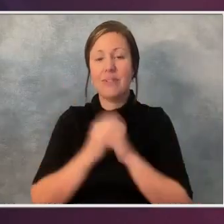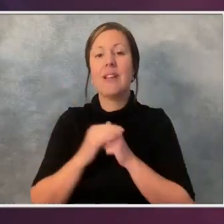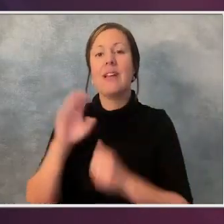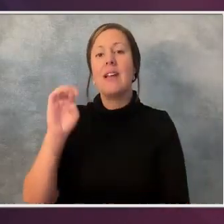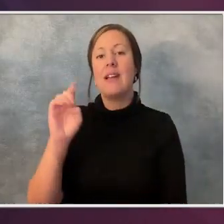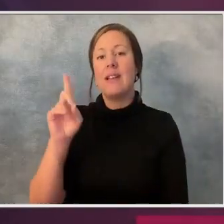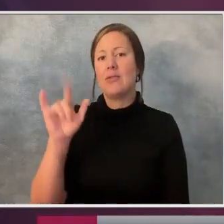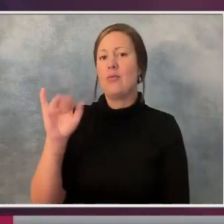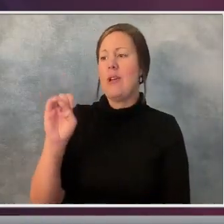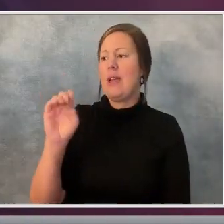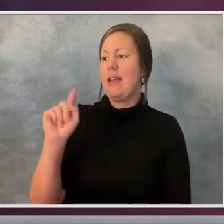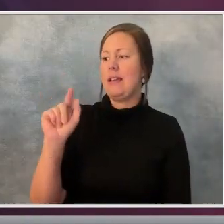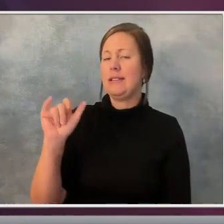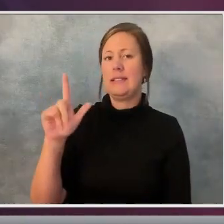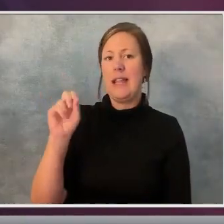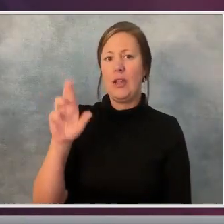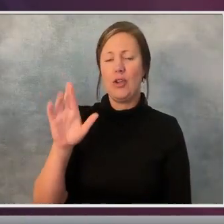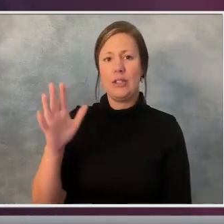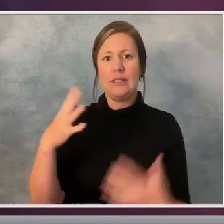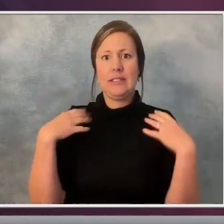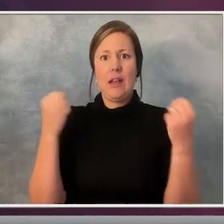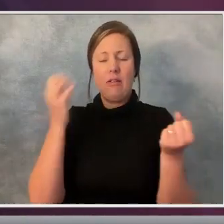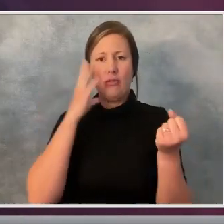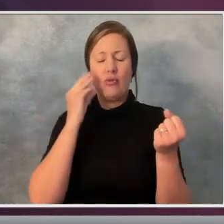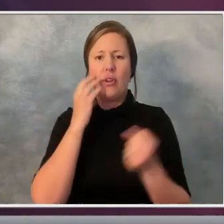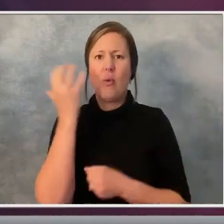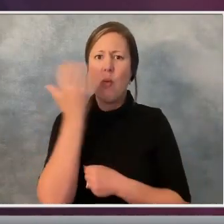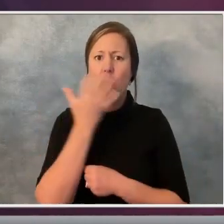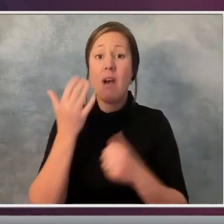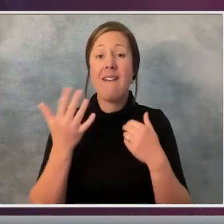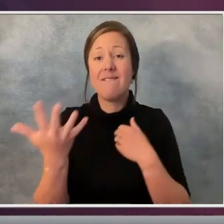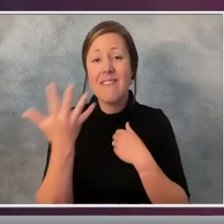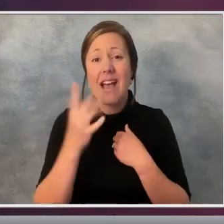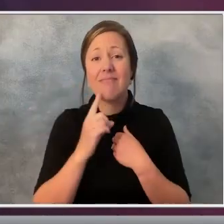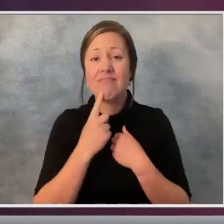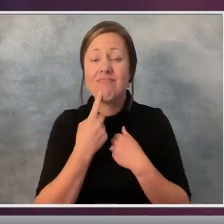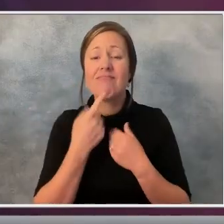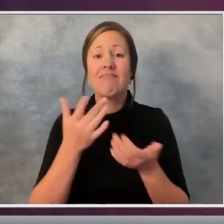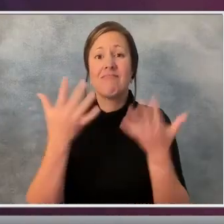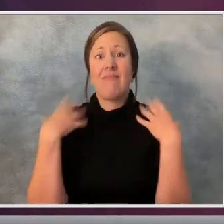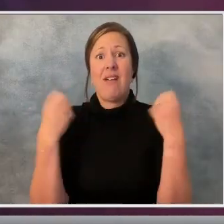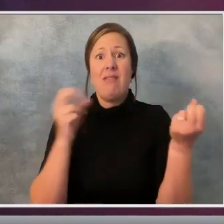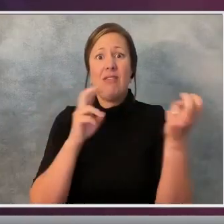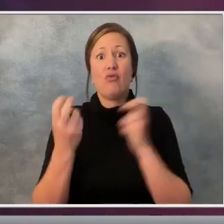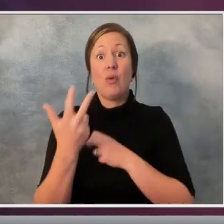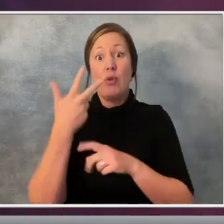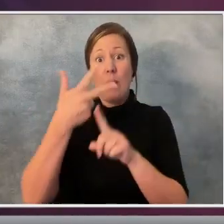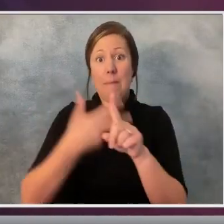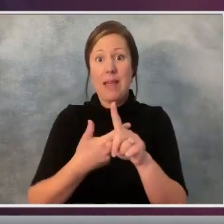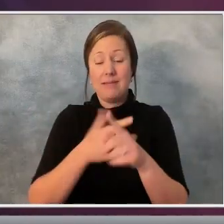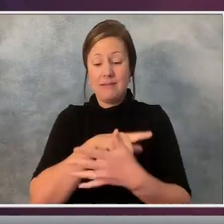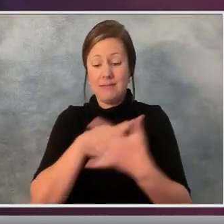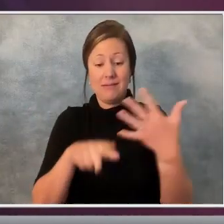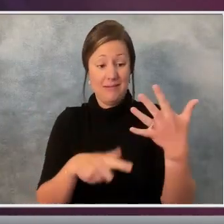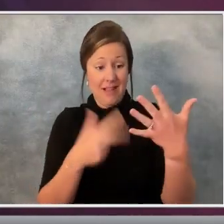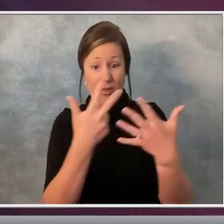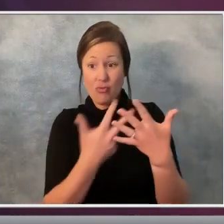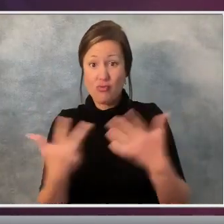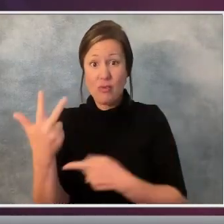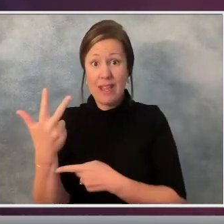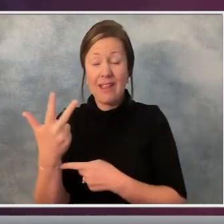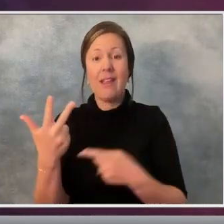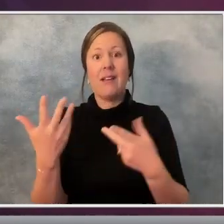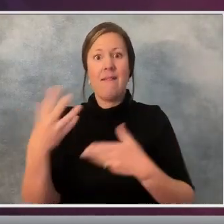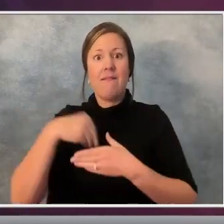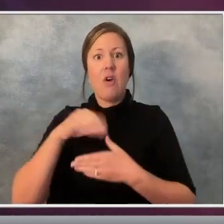typical. He had 5 major medical issues in just 3 months, and 3 of those involved his heart. It meant his doctors would